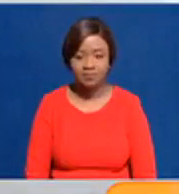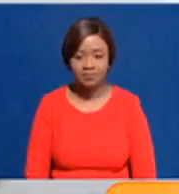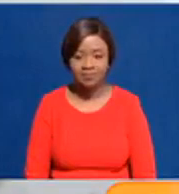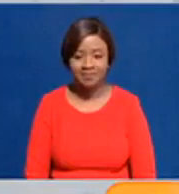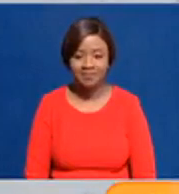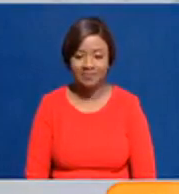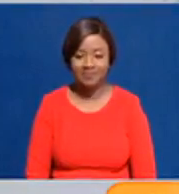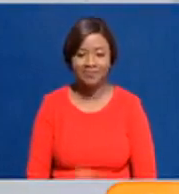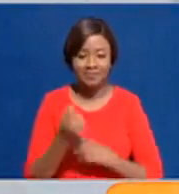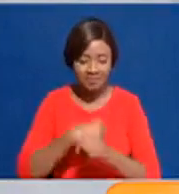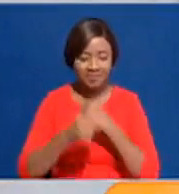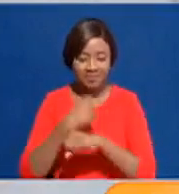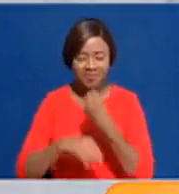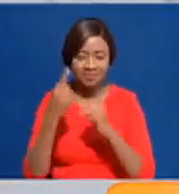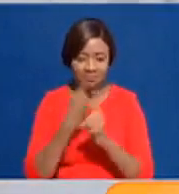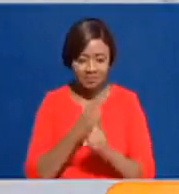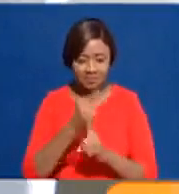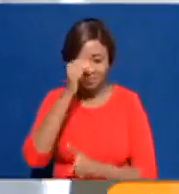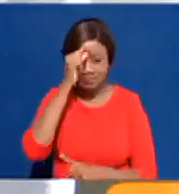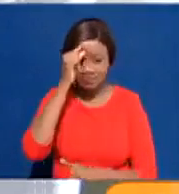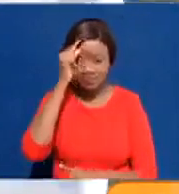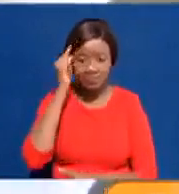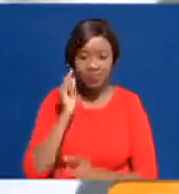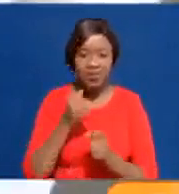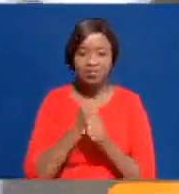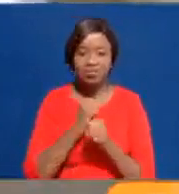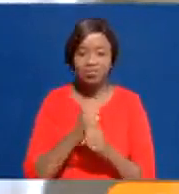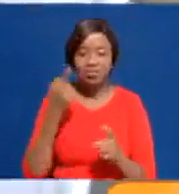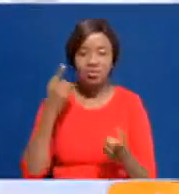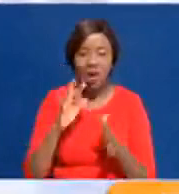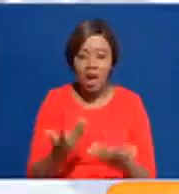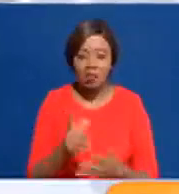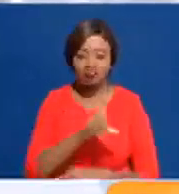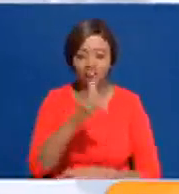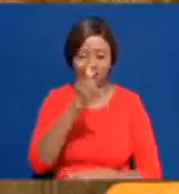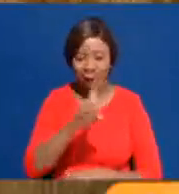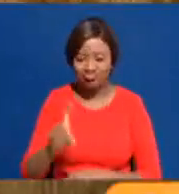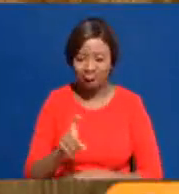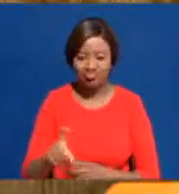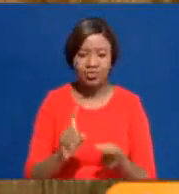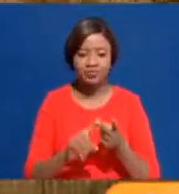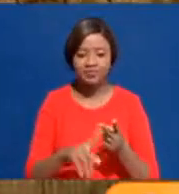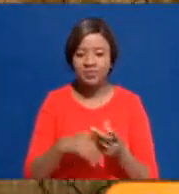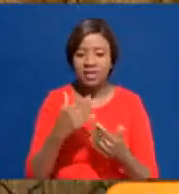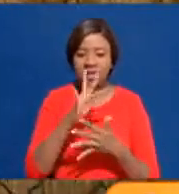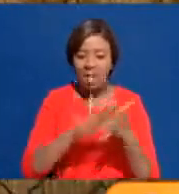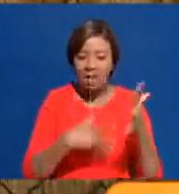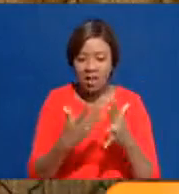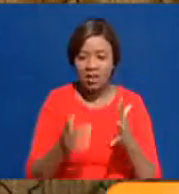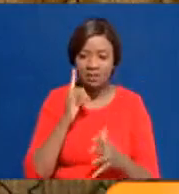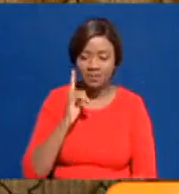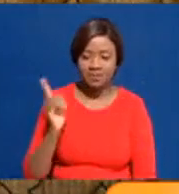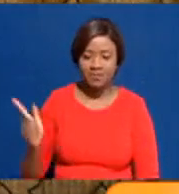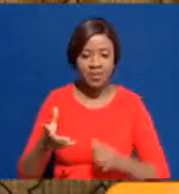Interventions spearheaded by the government include the distribution of insecticide-treated nets, spraying of mosquito larvae,